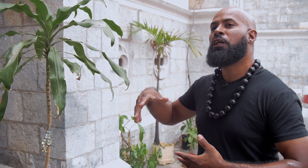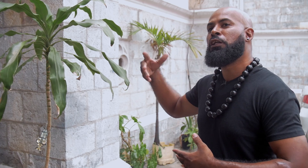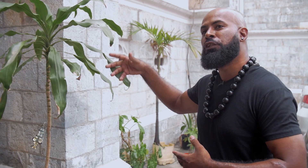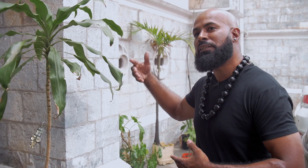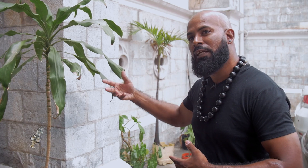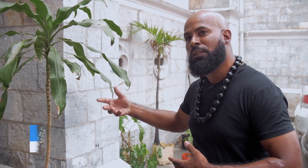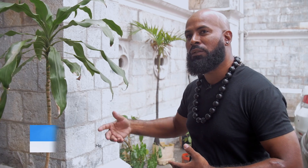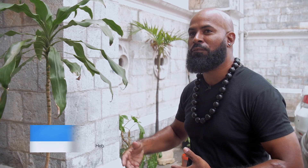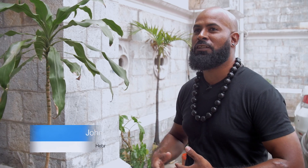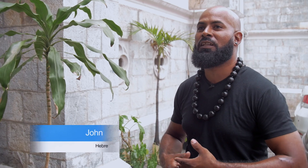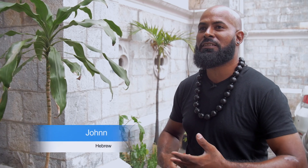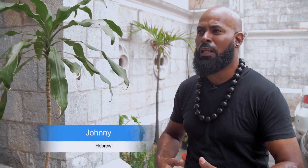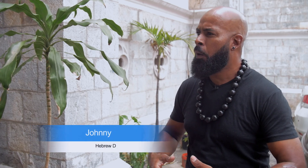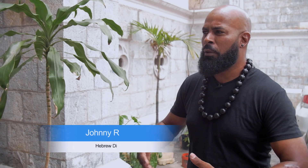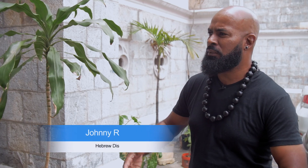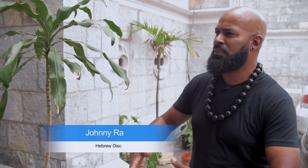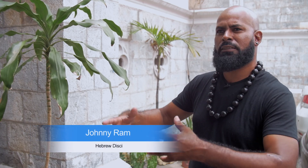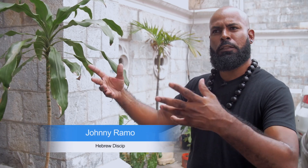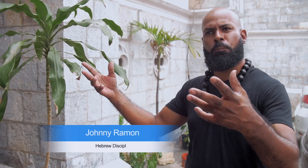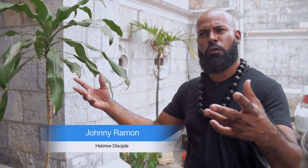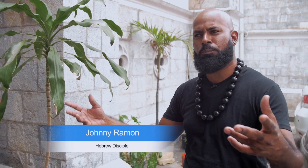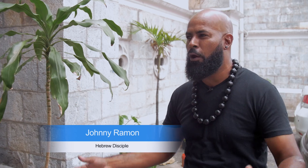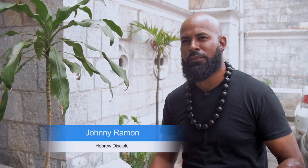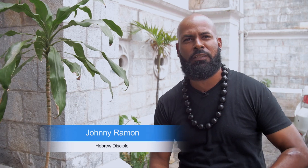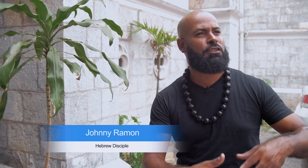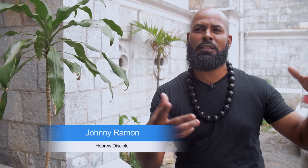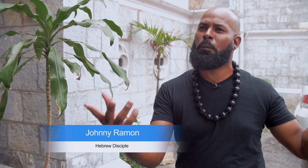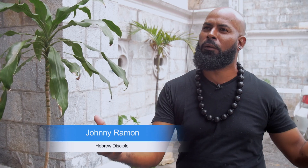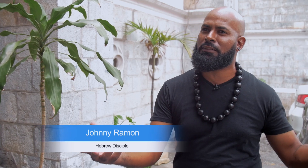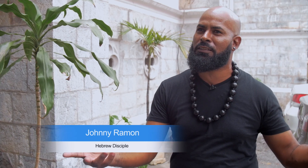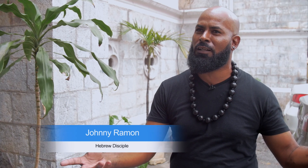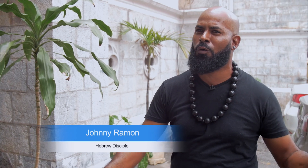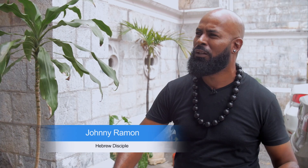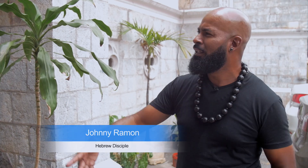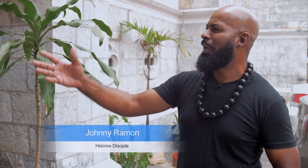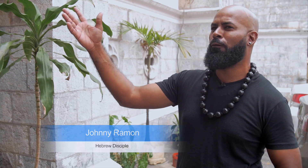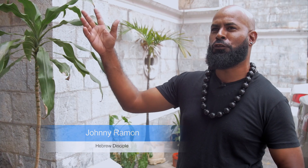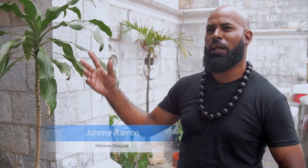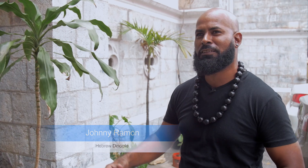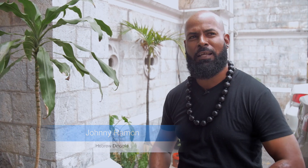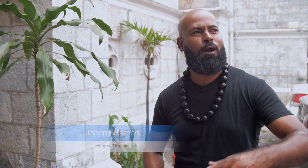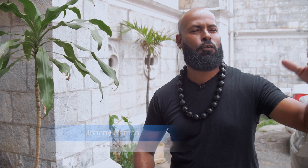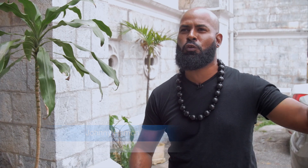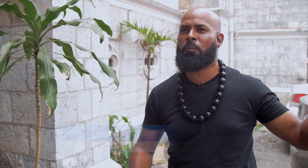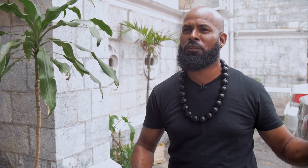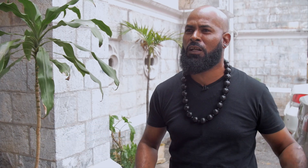to regurgitate in what evangelists say, because they're seeing the prosperity, they're seeing the blessings of God. They have